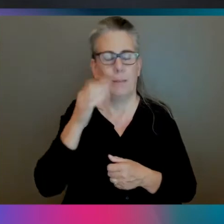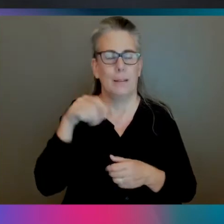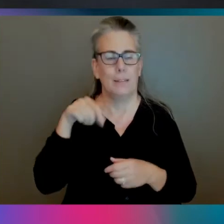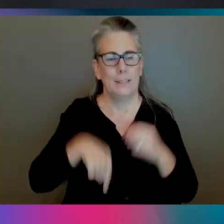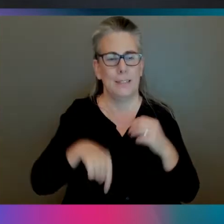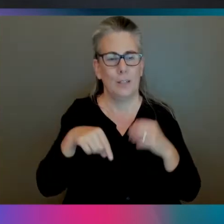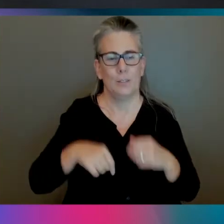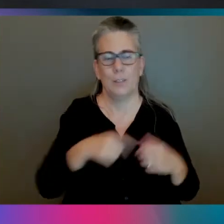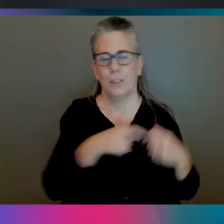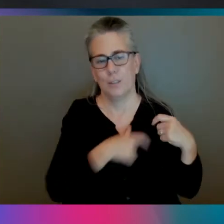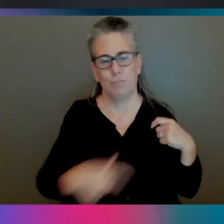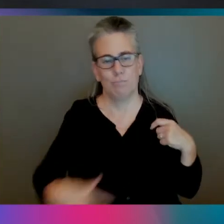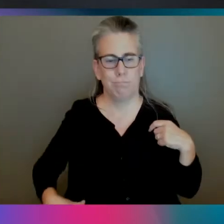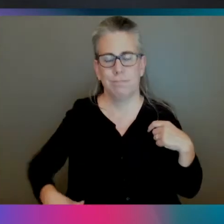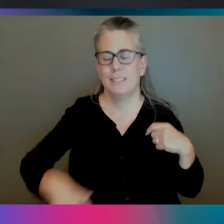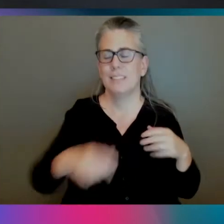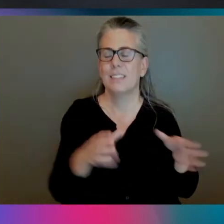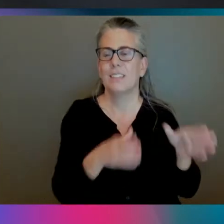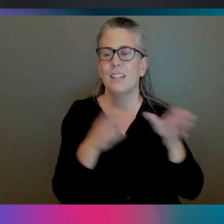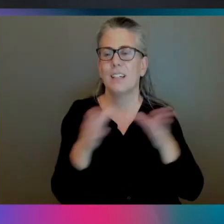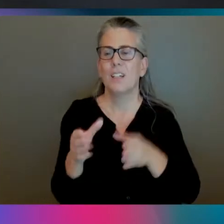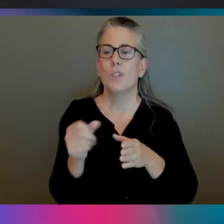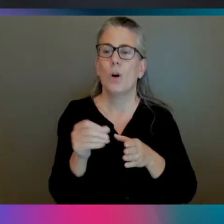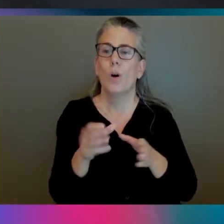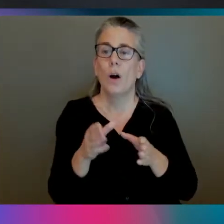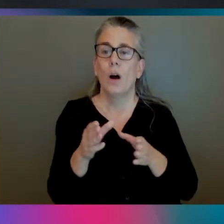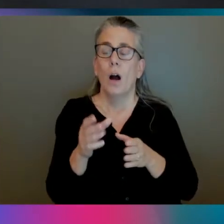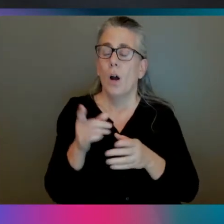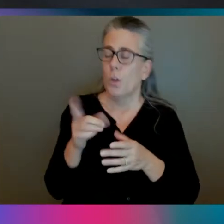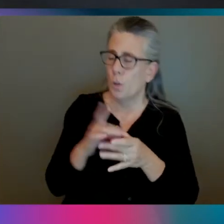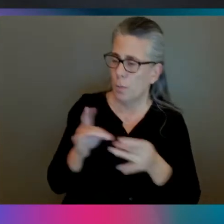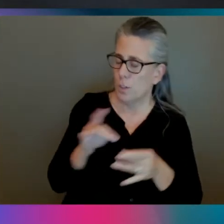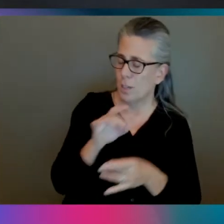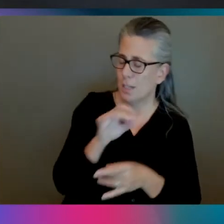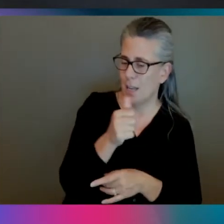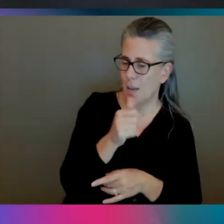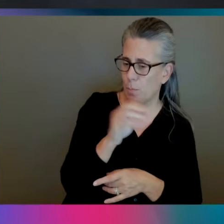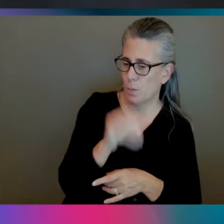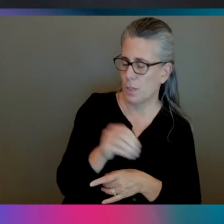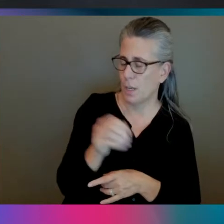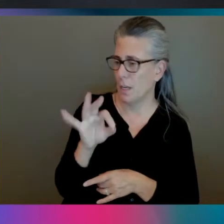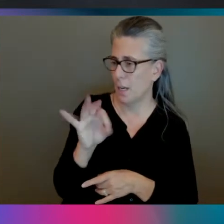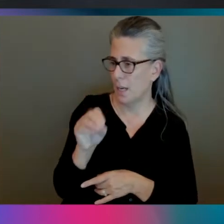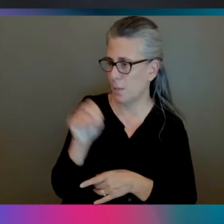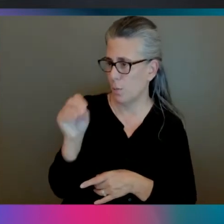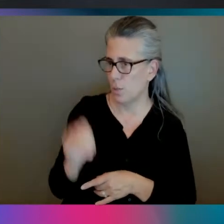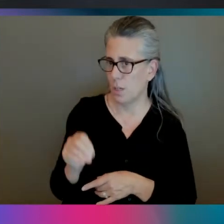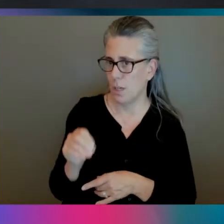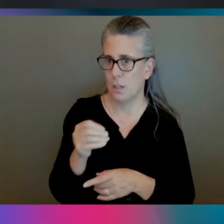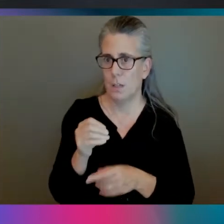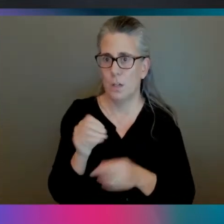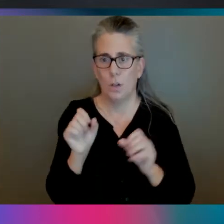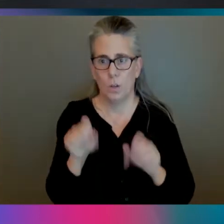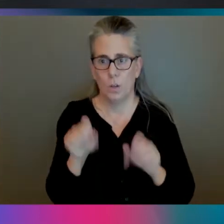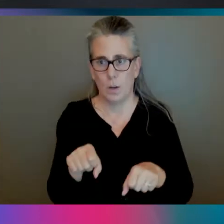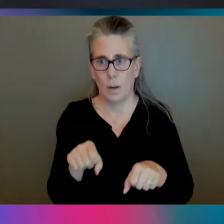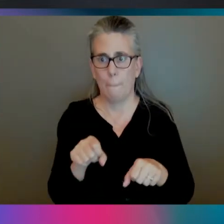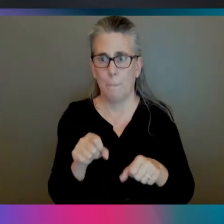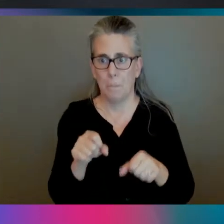A/B testing, you mentioned 10%, 90%. Can we do like canary deployments also? Yes, Okay. absolutely. Yeah, right.